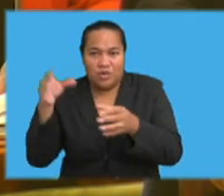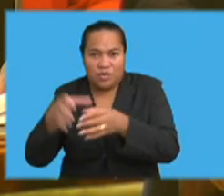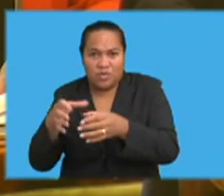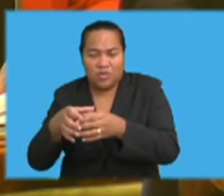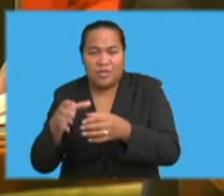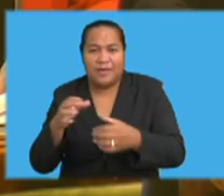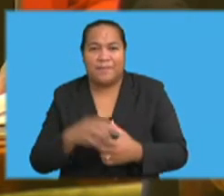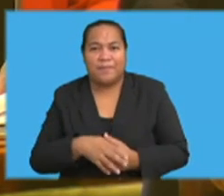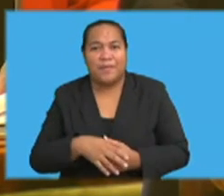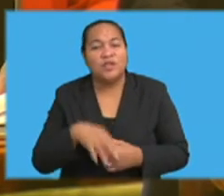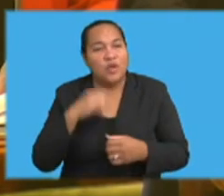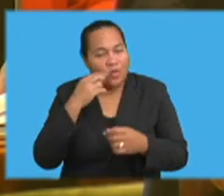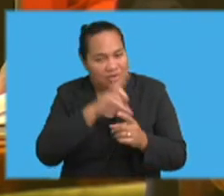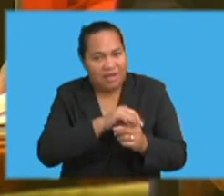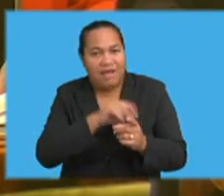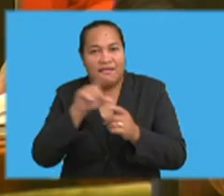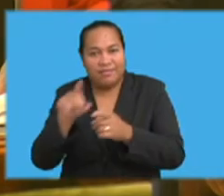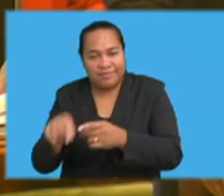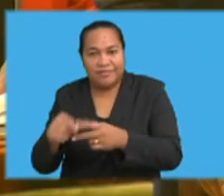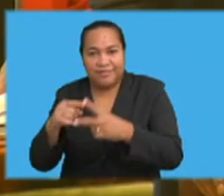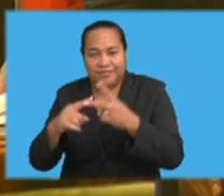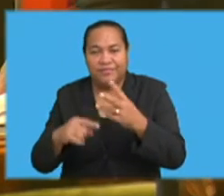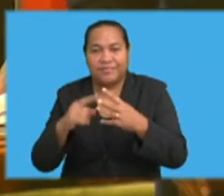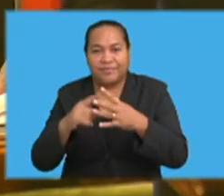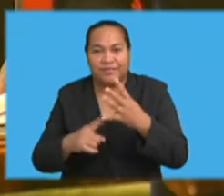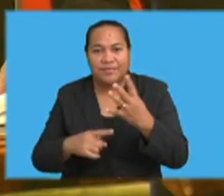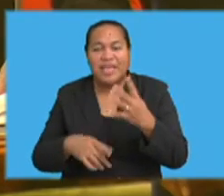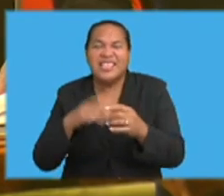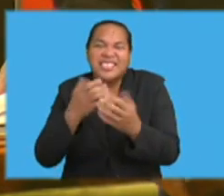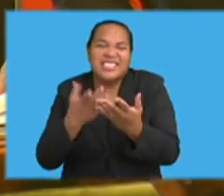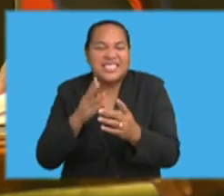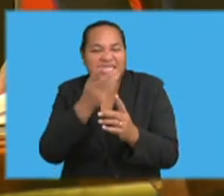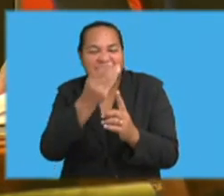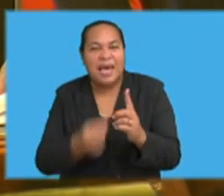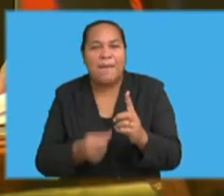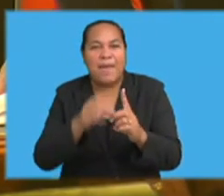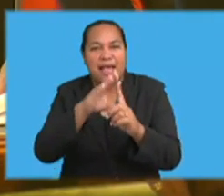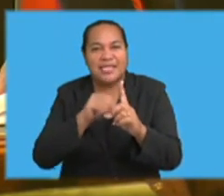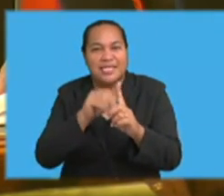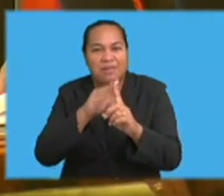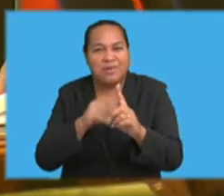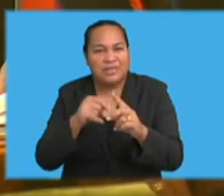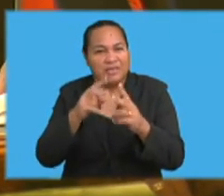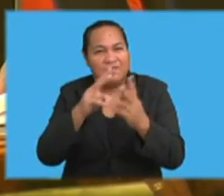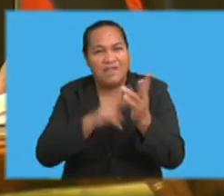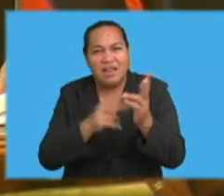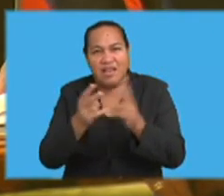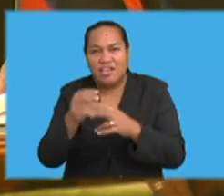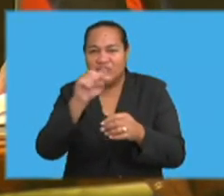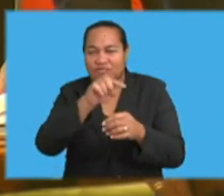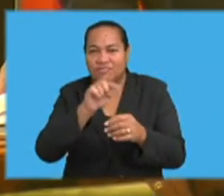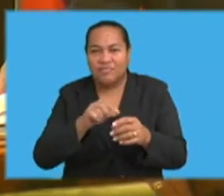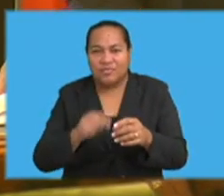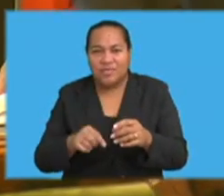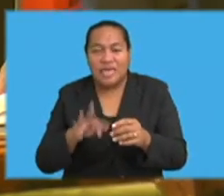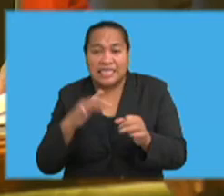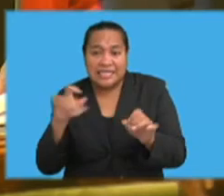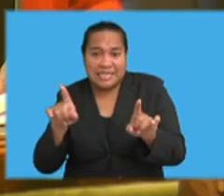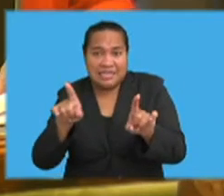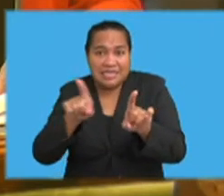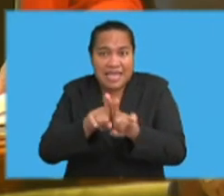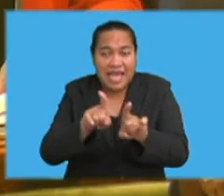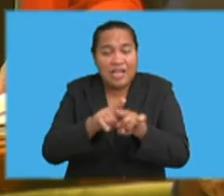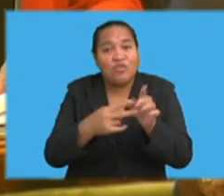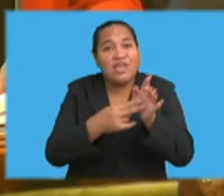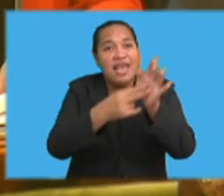Speaker, those ones were done too. Madam Speaker, just as an example, Yavuna village is actually in quite close proximity to